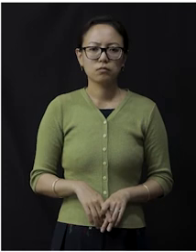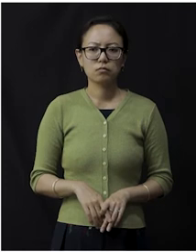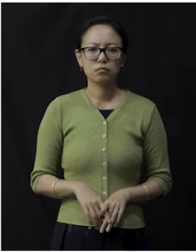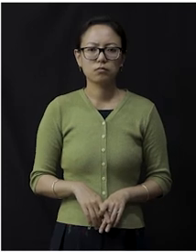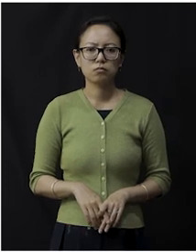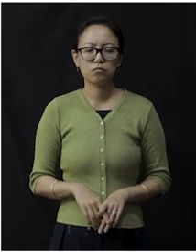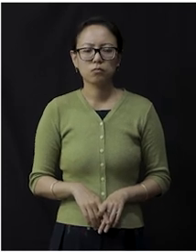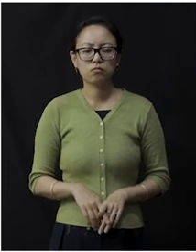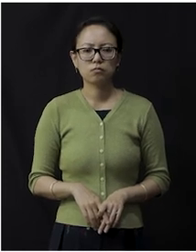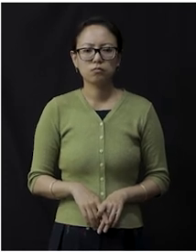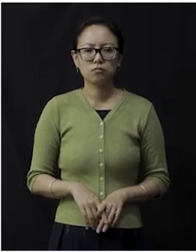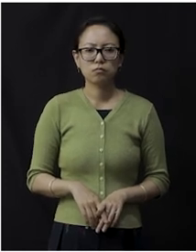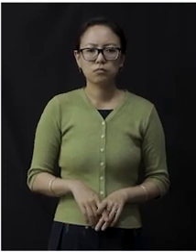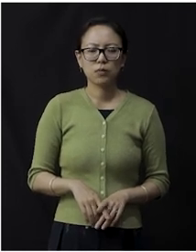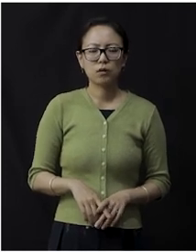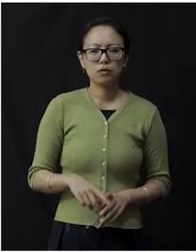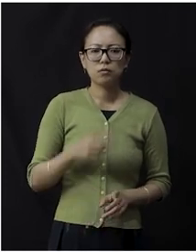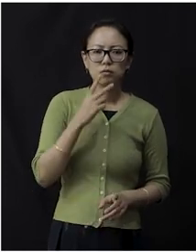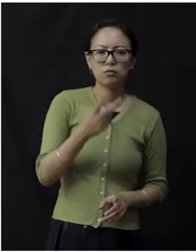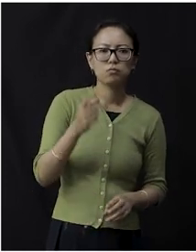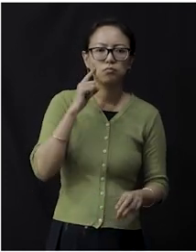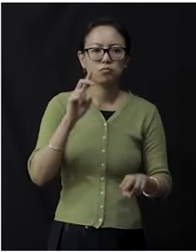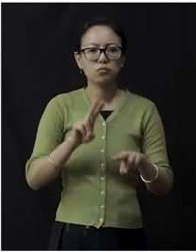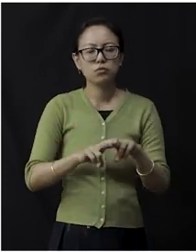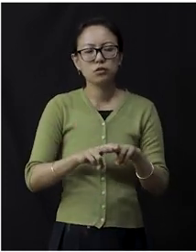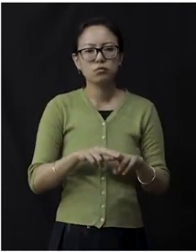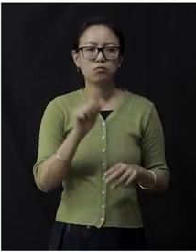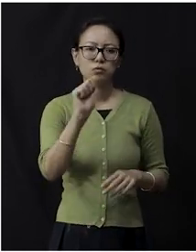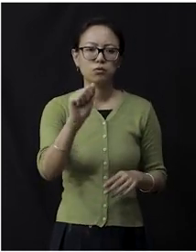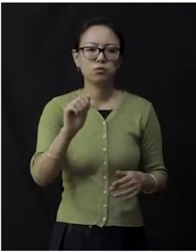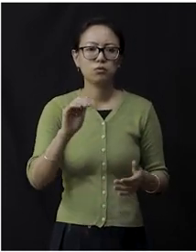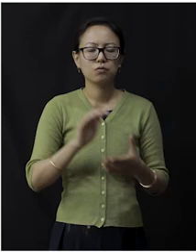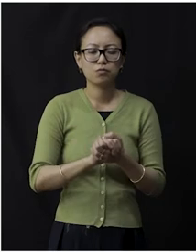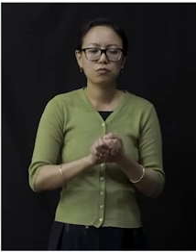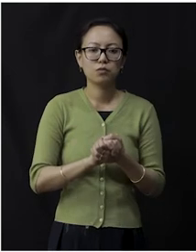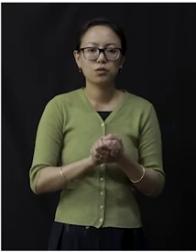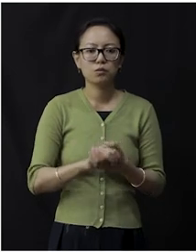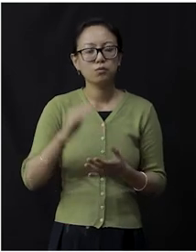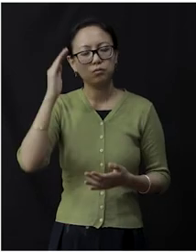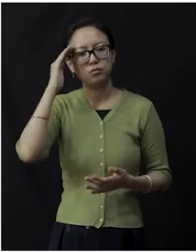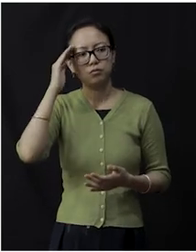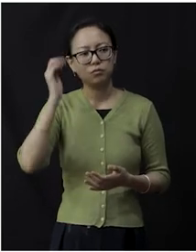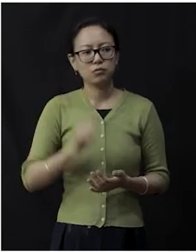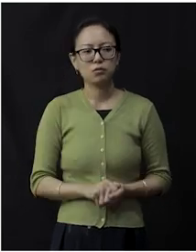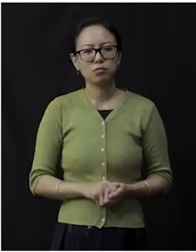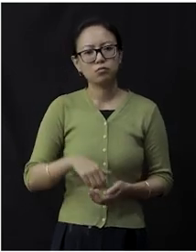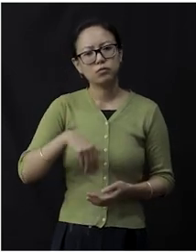whether he's on the right track or you are on the right track. Let's go on to the next